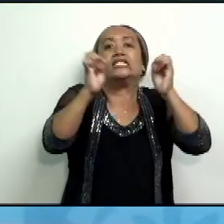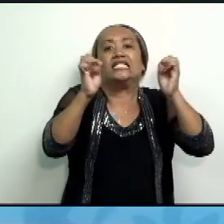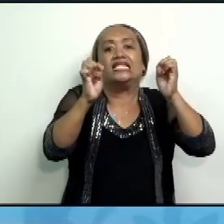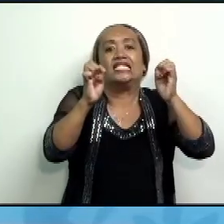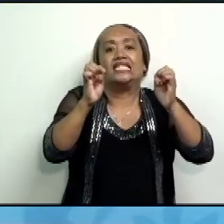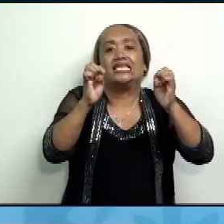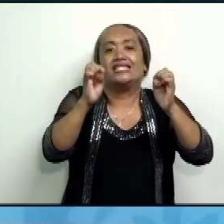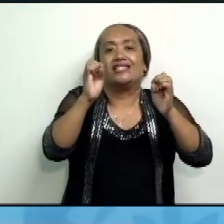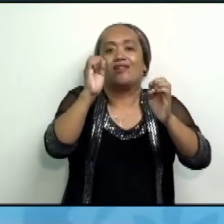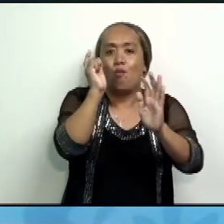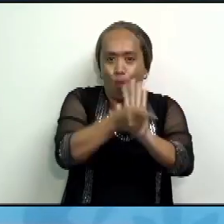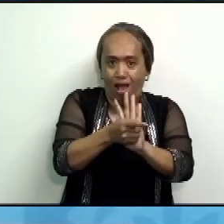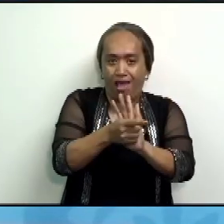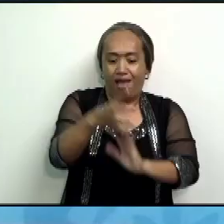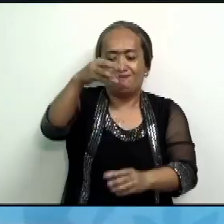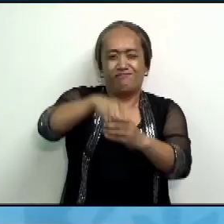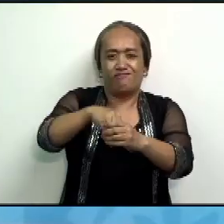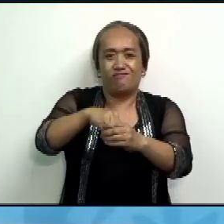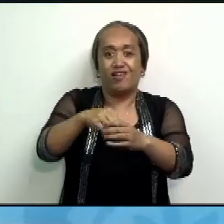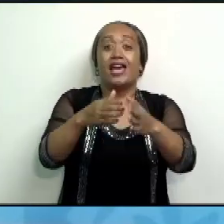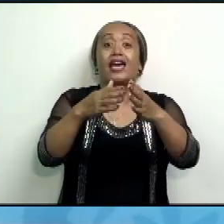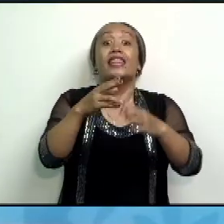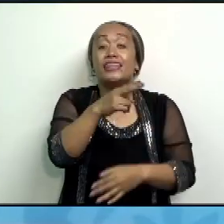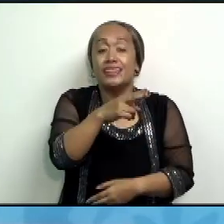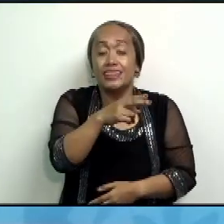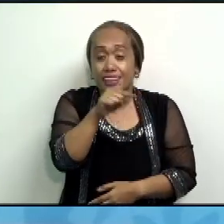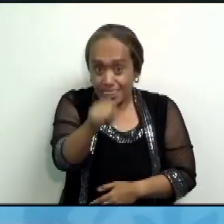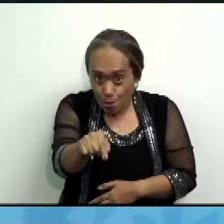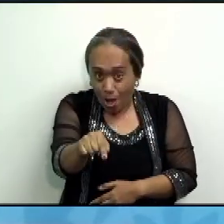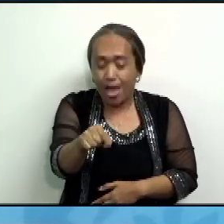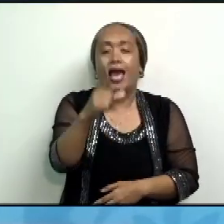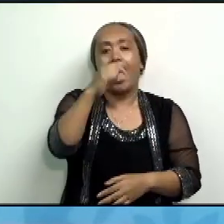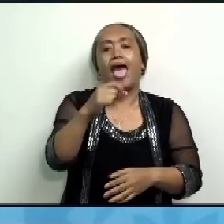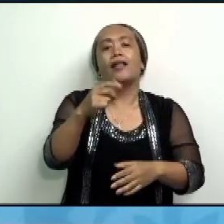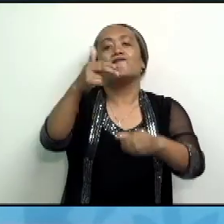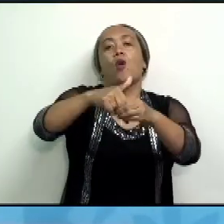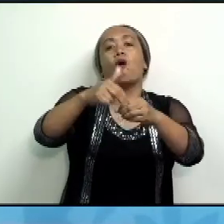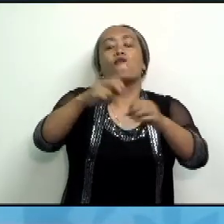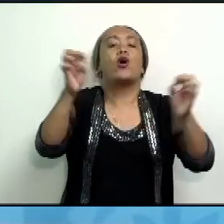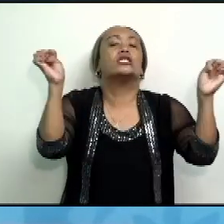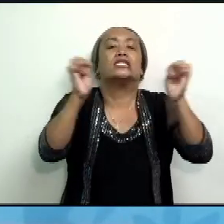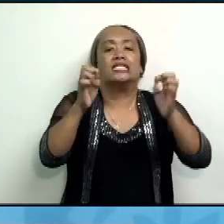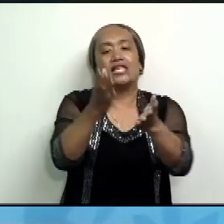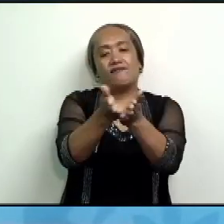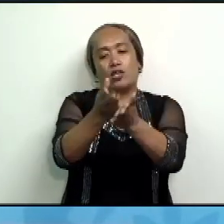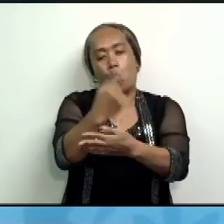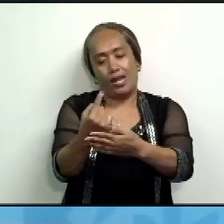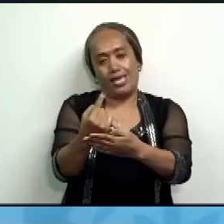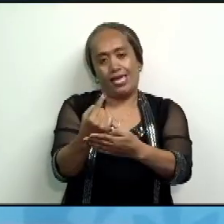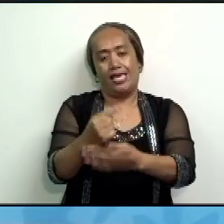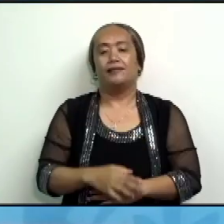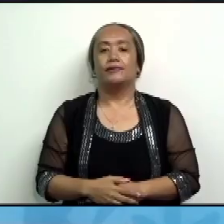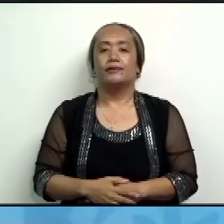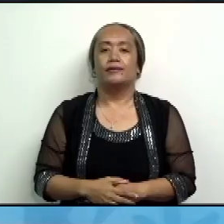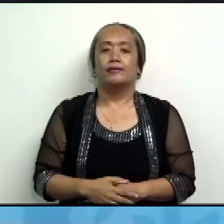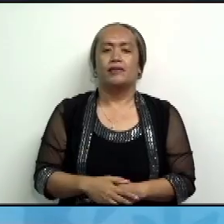phase. At that point, fuel will be used only for critical services.